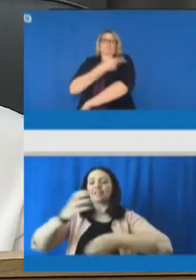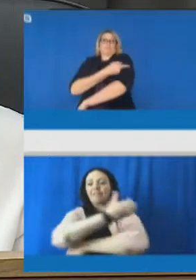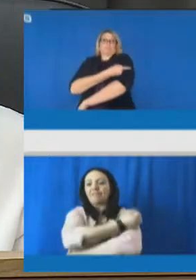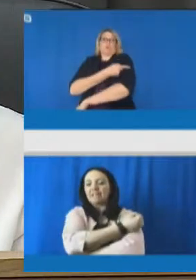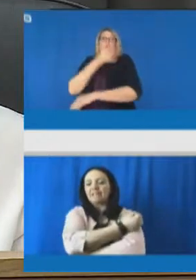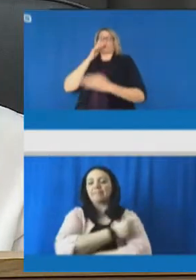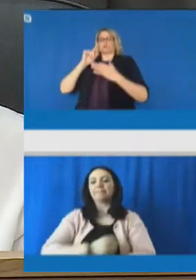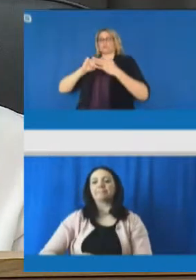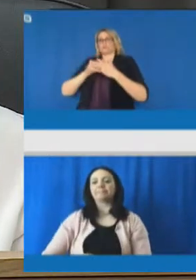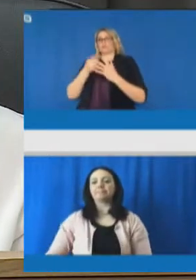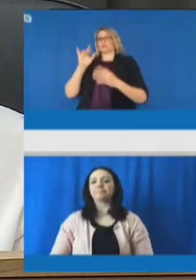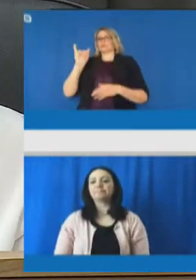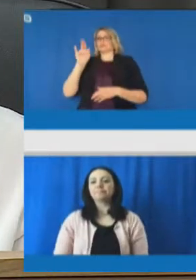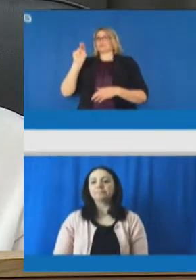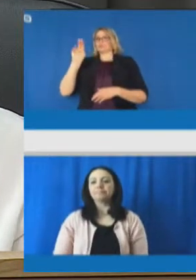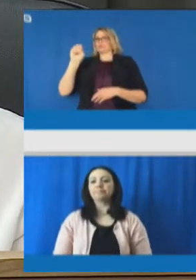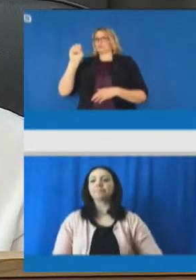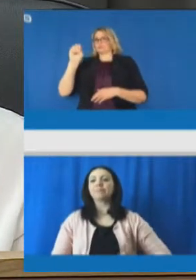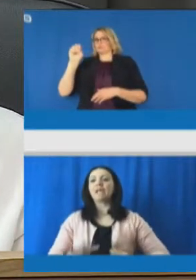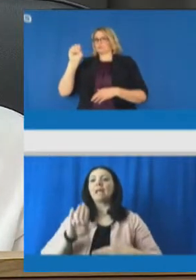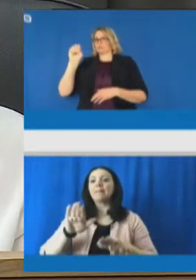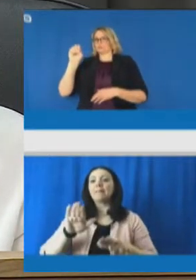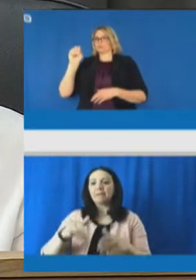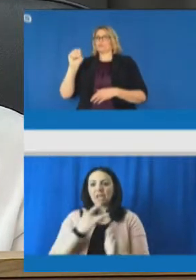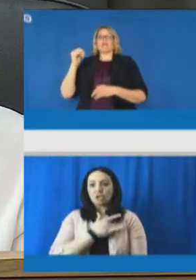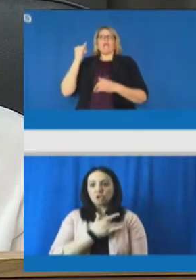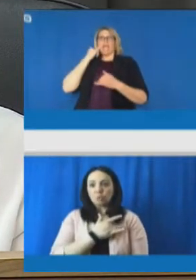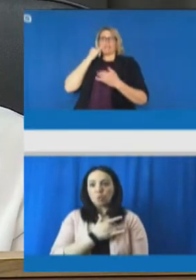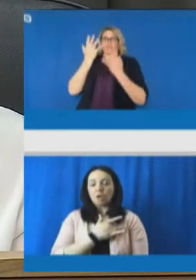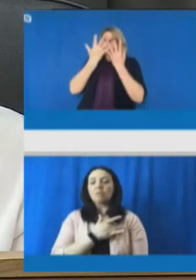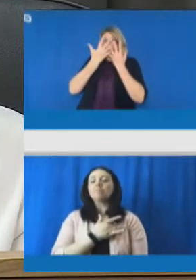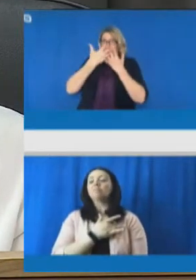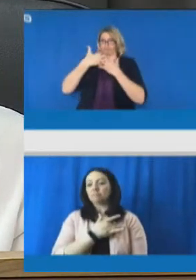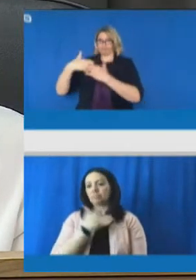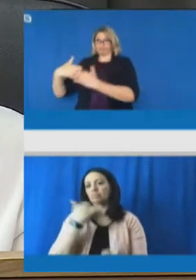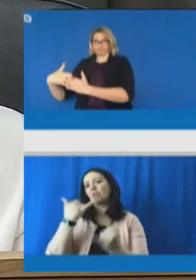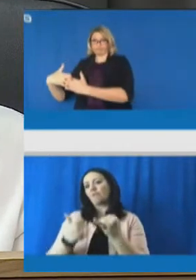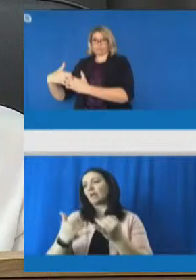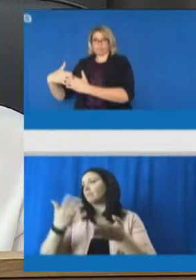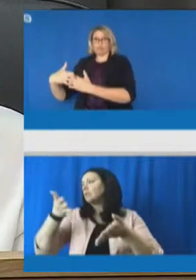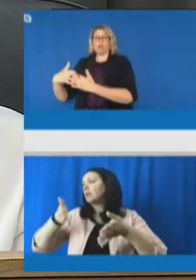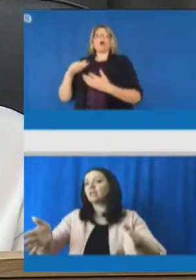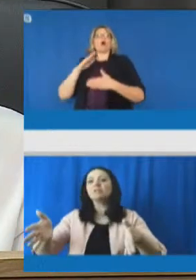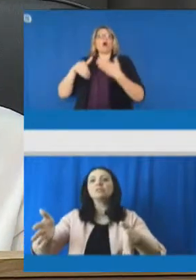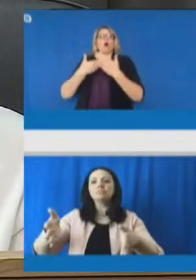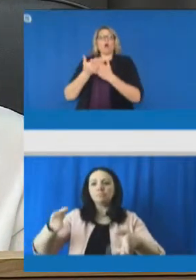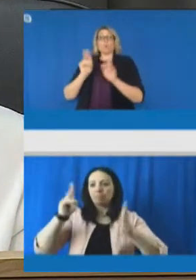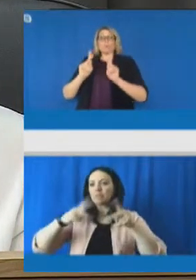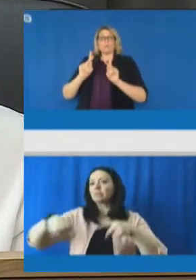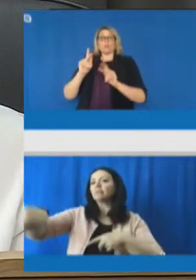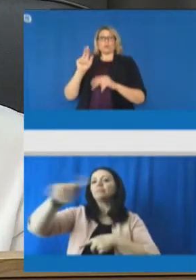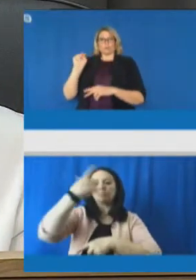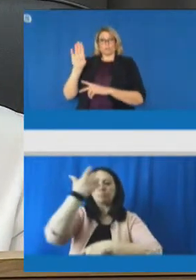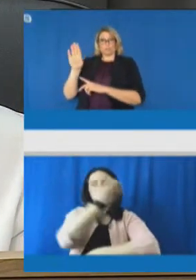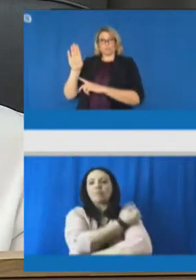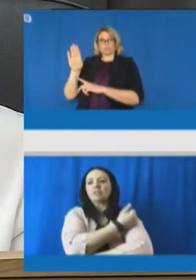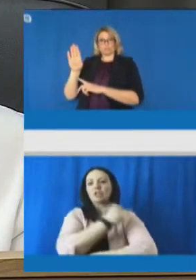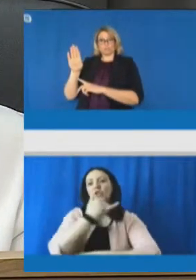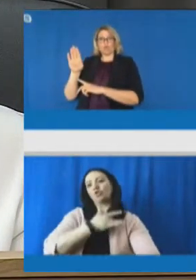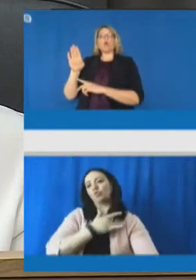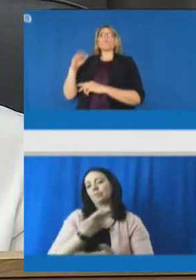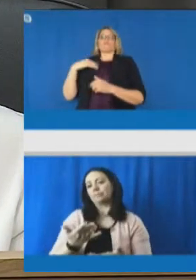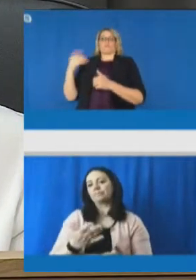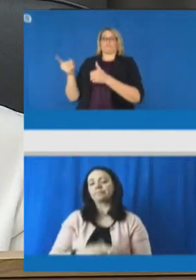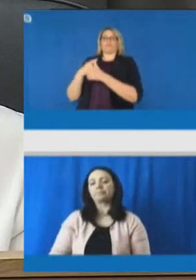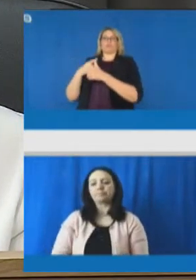to wait for your turn. New Brunswickers have played an invaluable role in keeping our COVID-19 numbers among